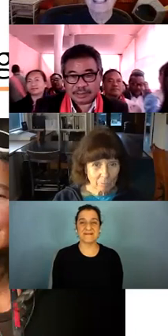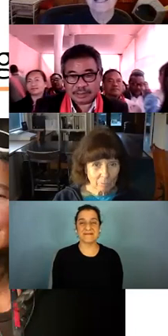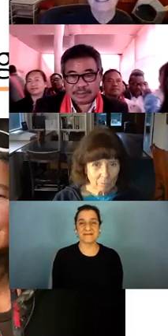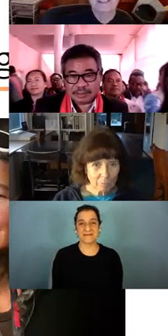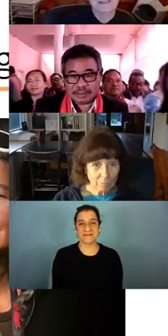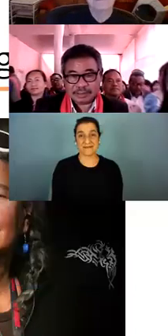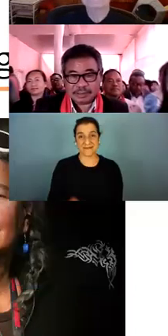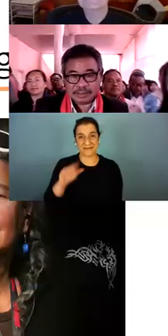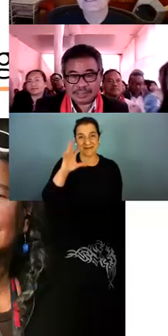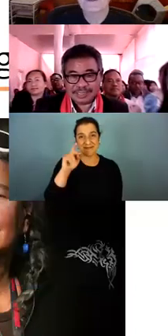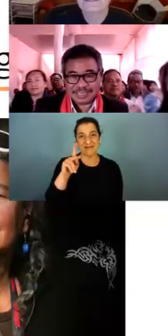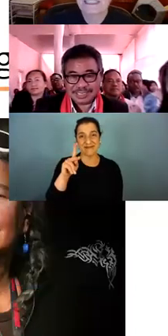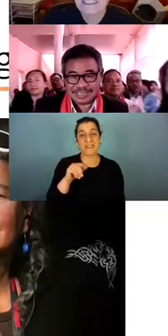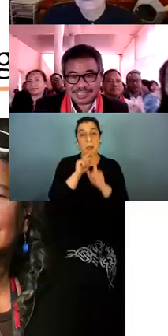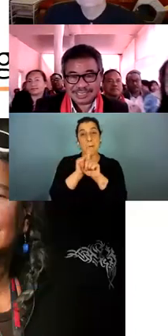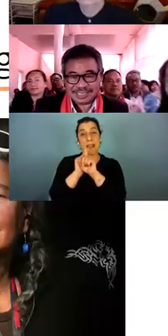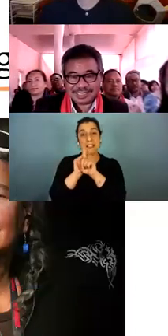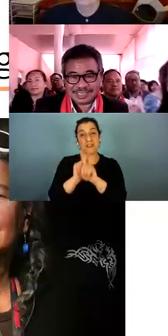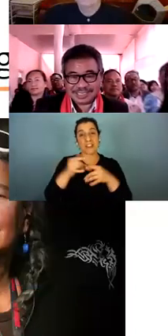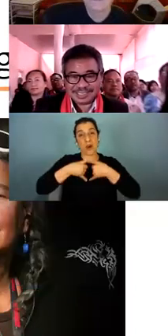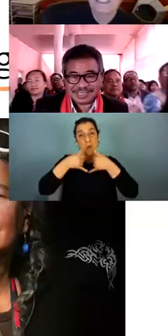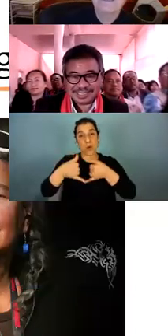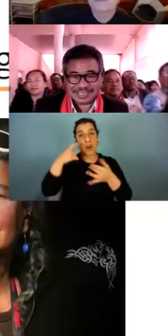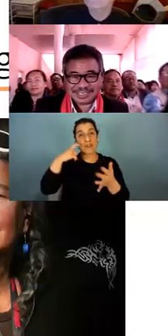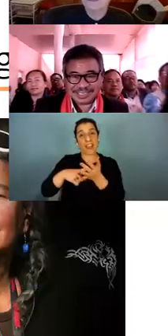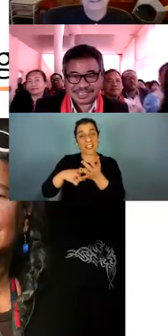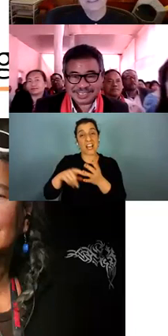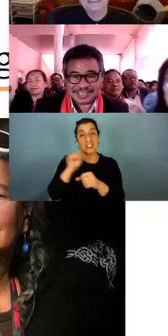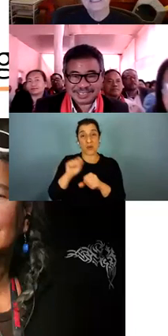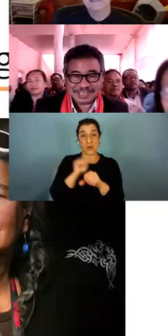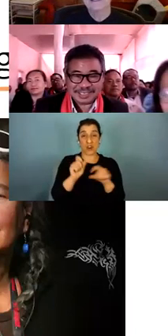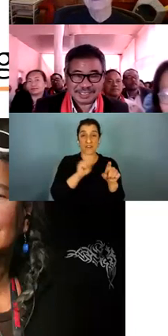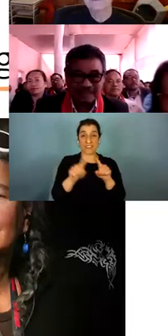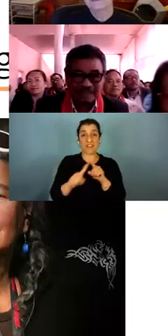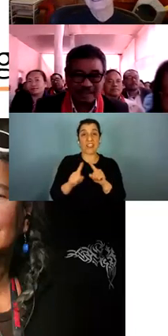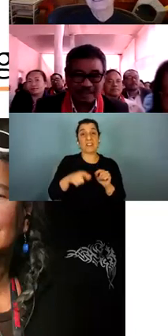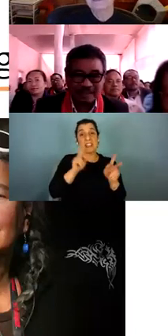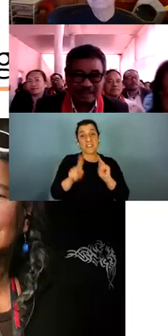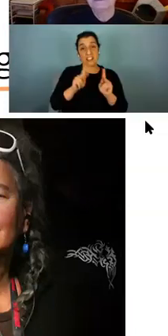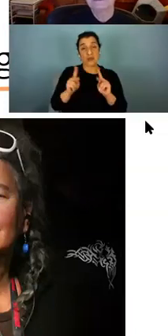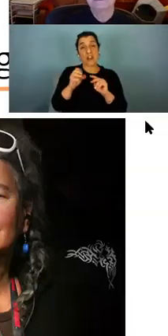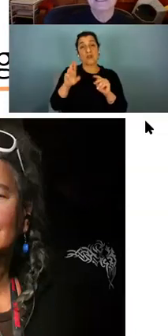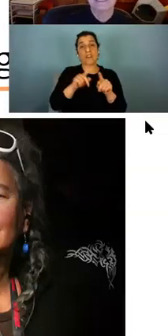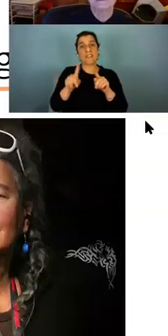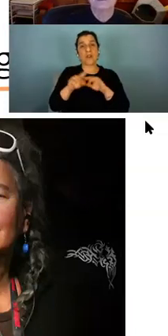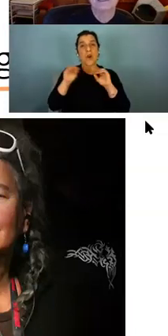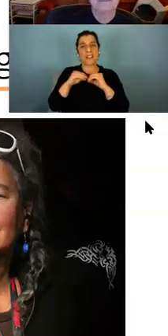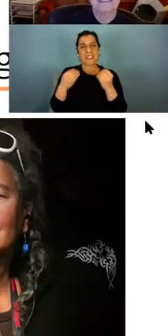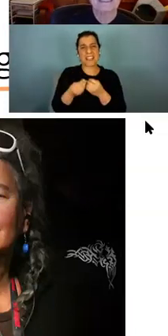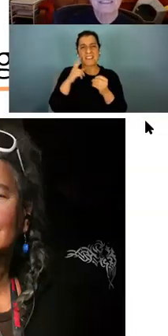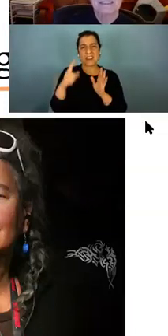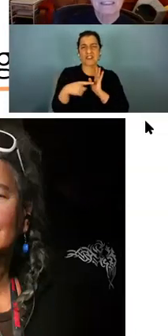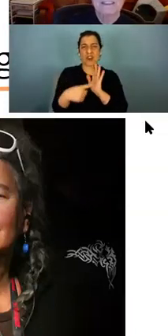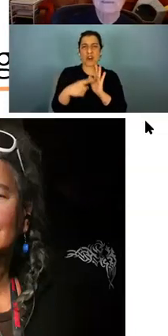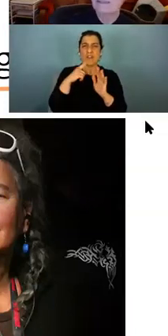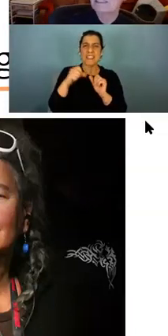Okay. The Mentoring Award recognizes the work of individuals or organizations that have exhibited a sustained commitment